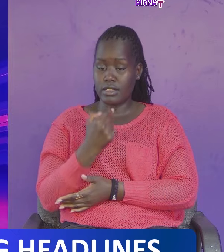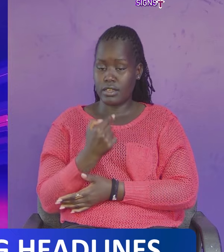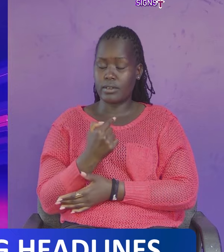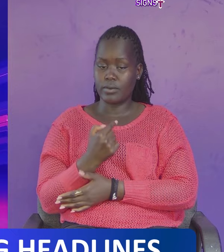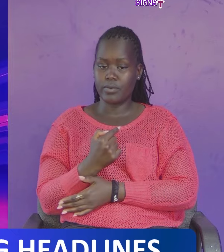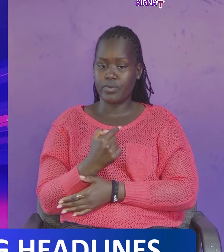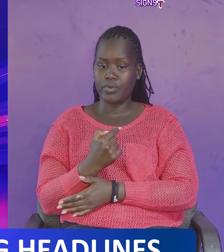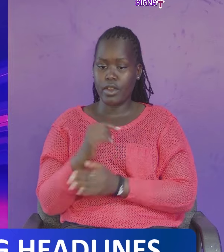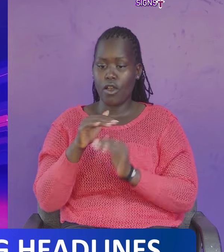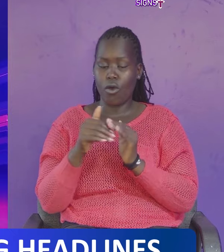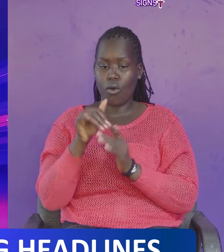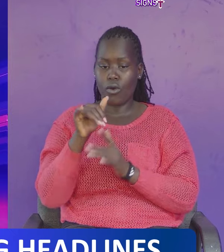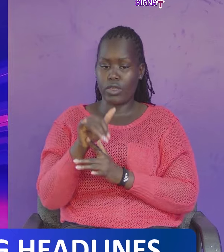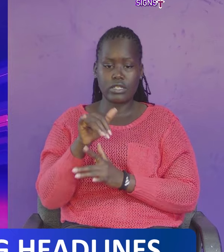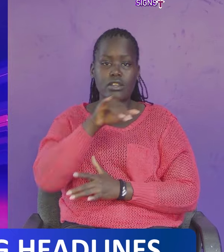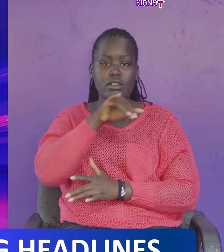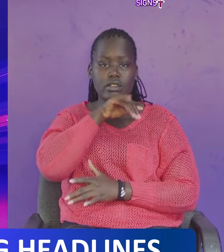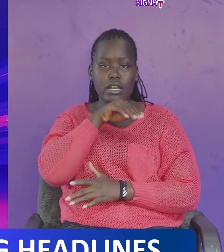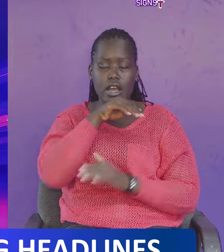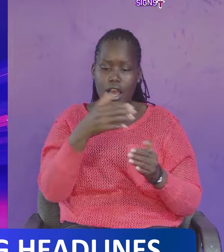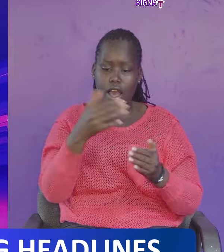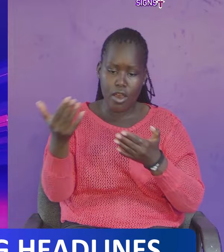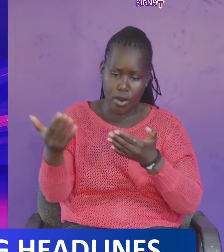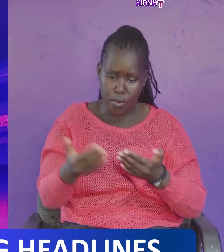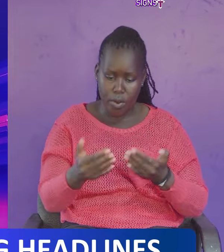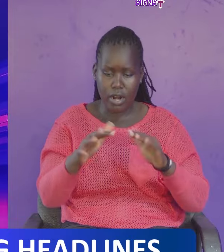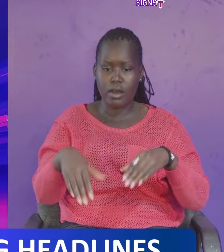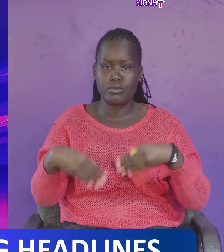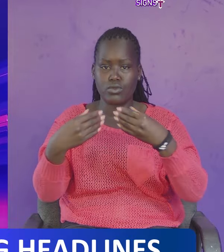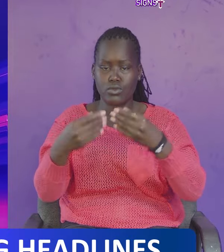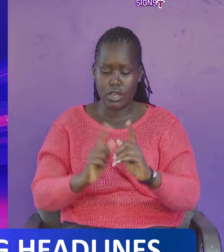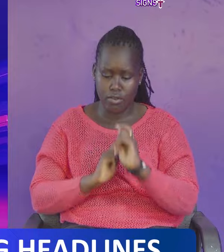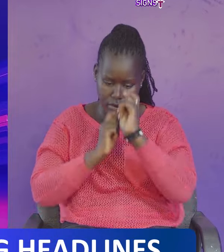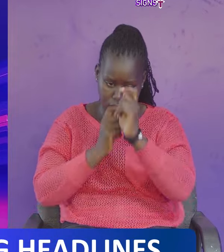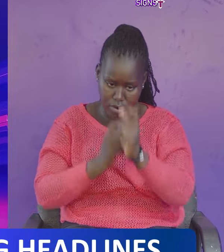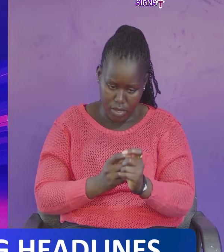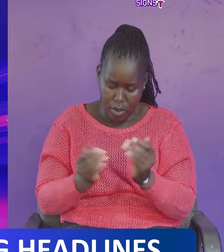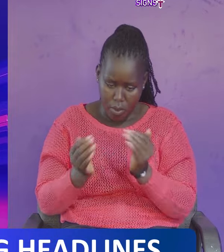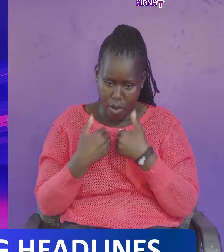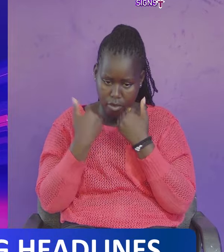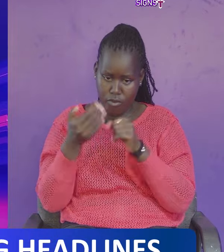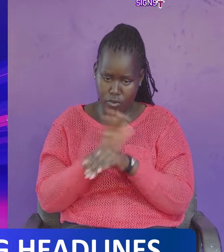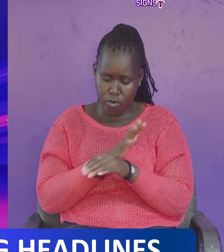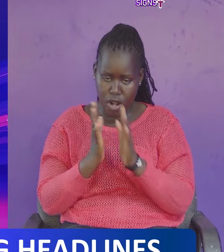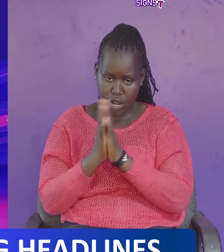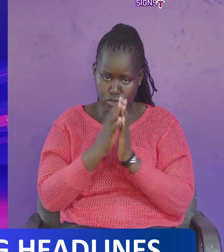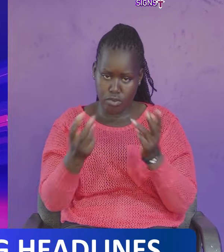all those that loved Raila Odinga are welcomed to give their respects. Here are the full details to the